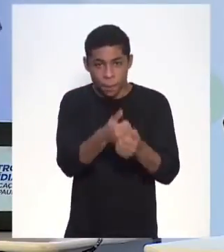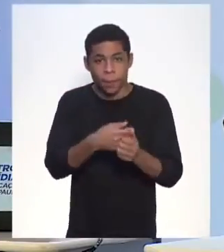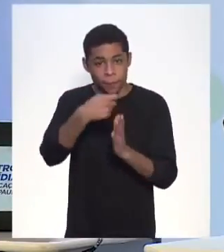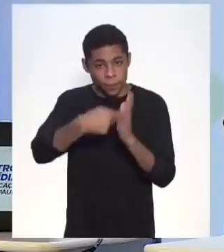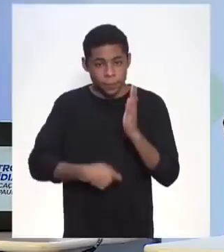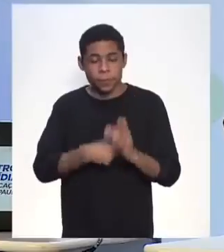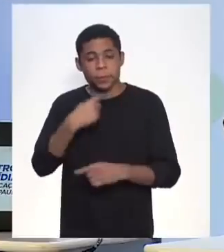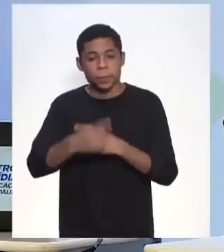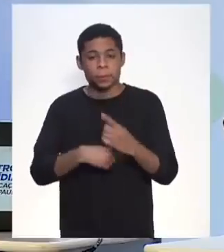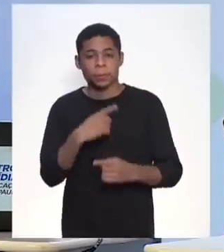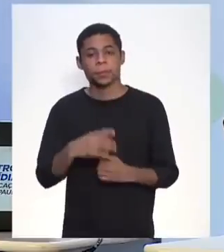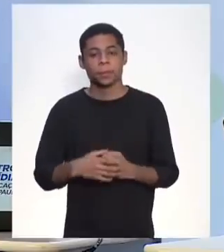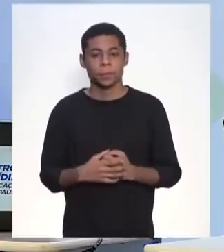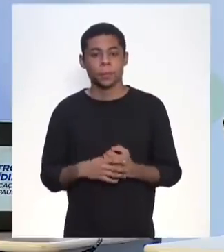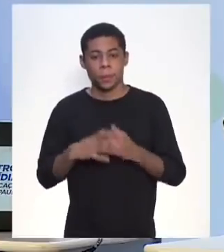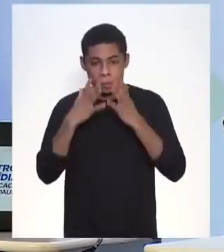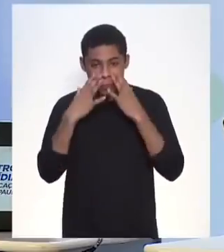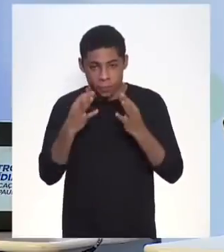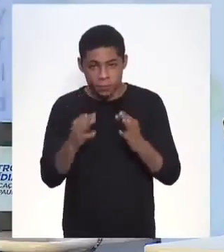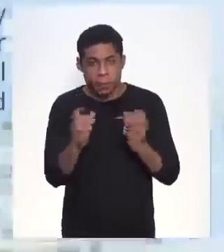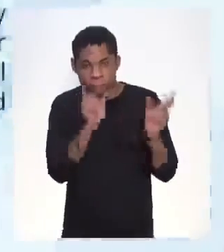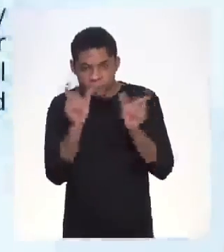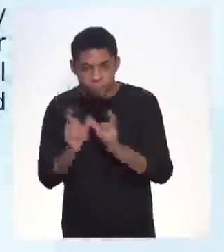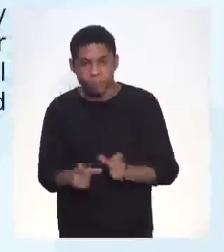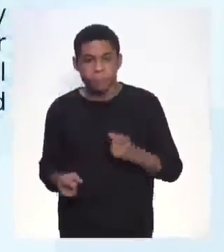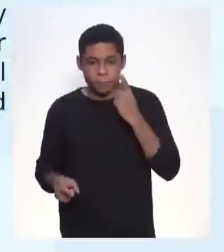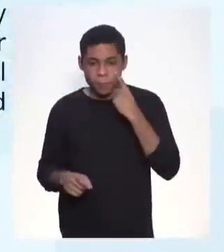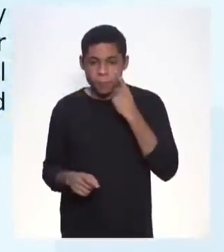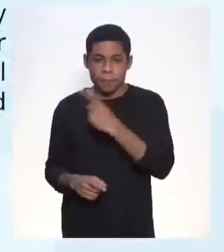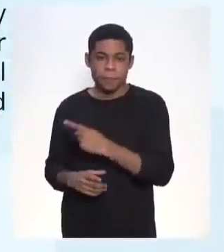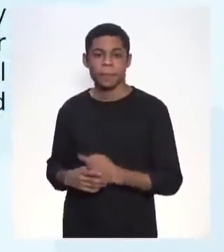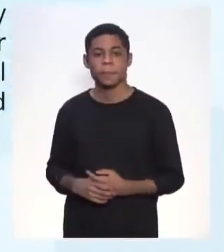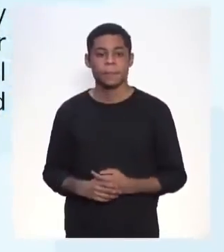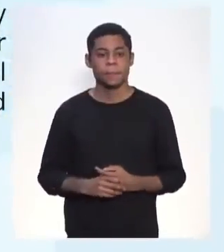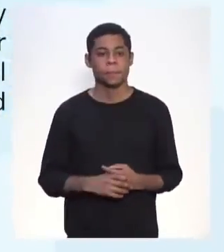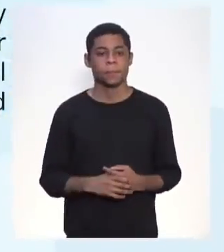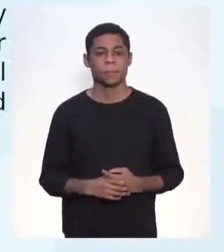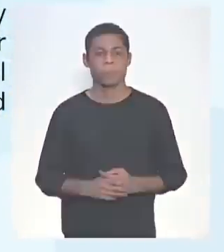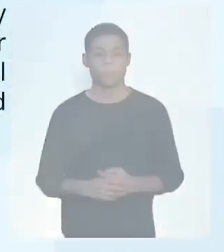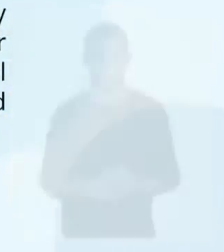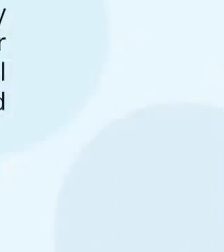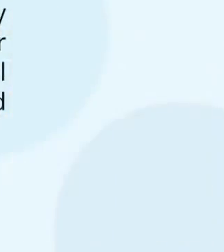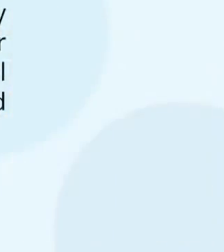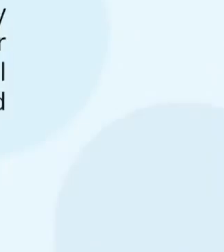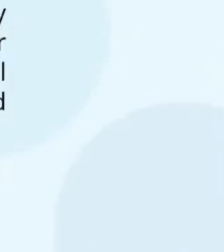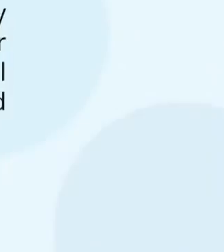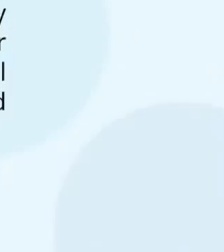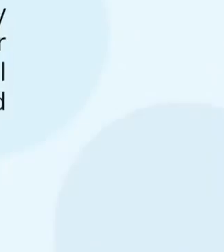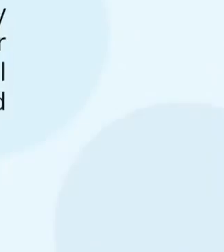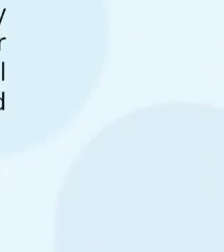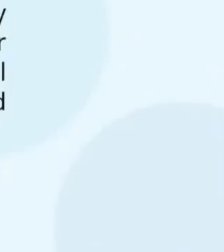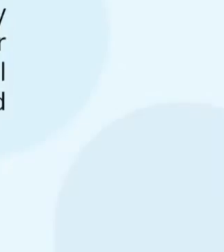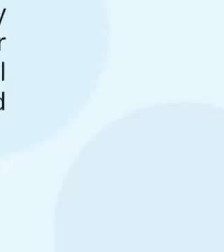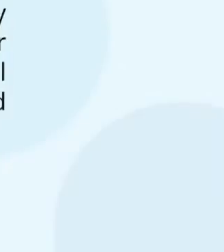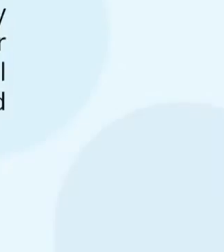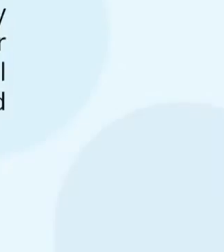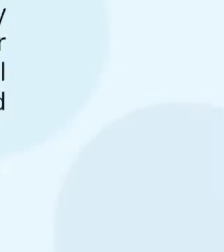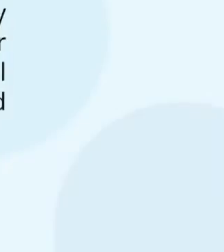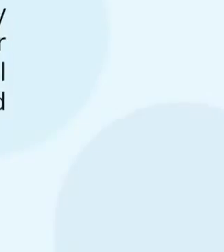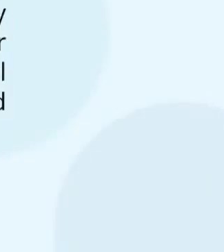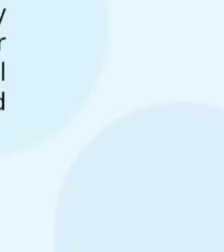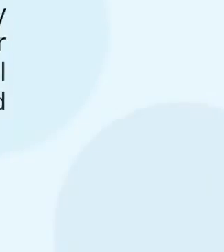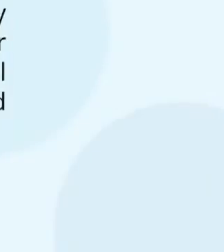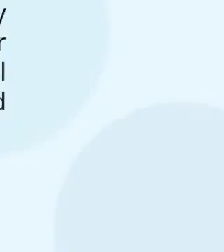texto e prestar atenção na pronúncia. Então, na tela para vocês está aí o texto. Ó. The poor children had now nowhere to